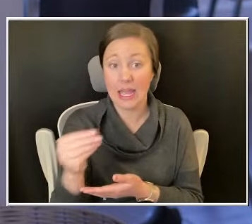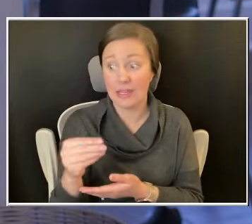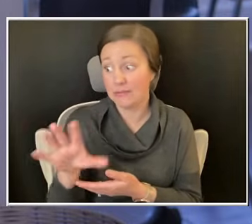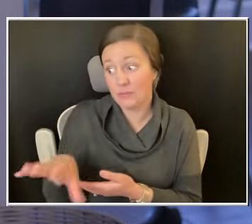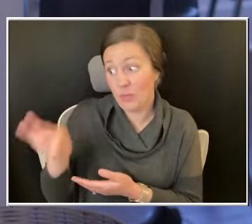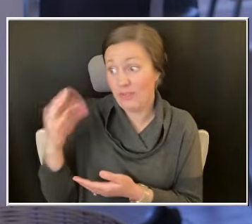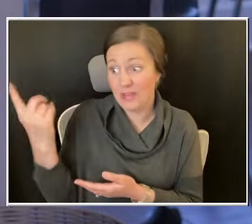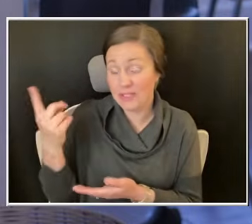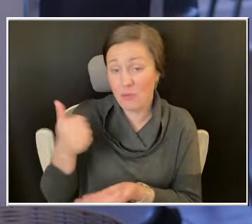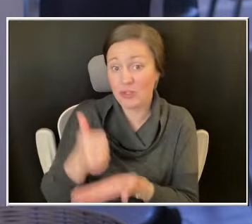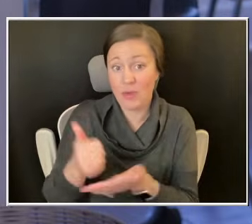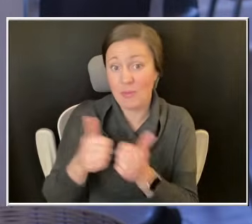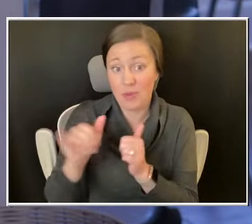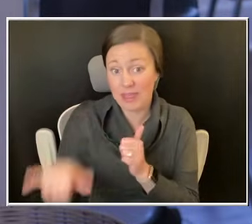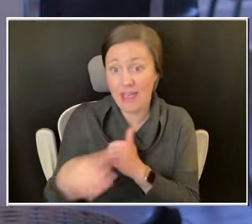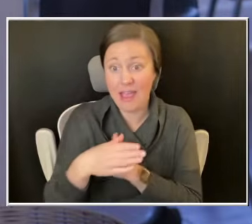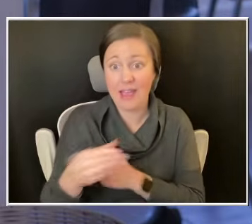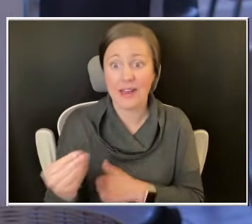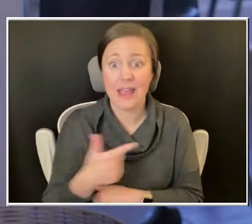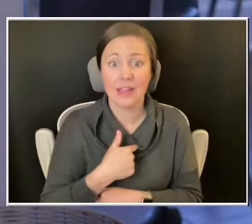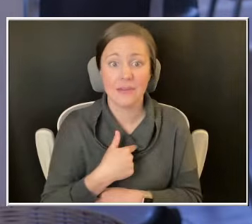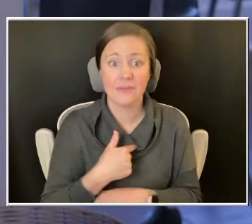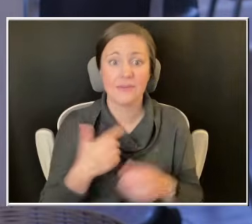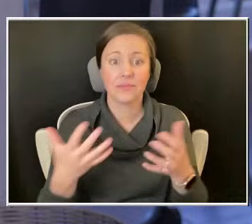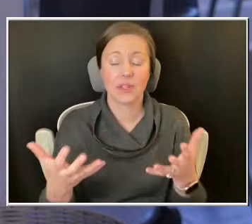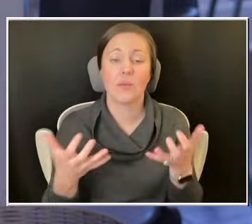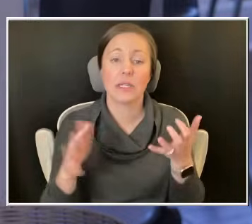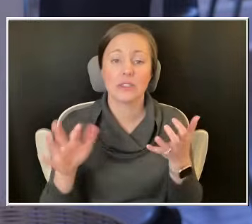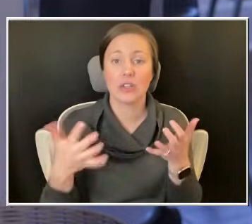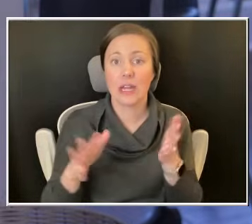and I wanted to kind of represent